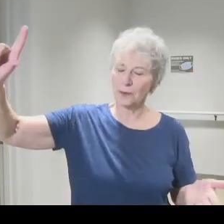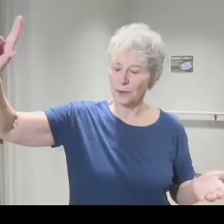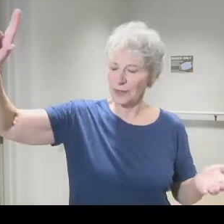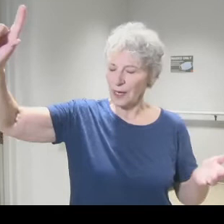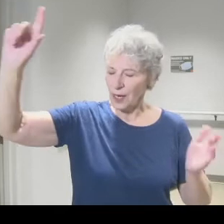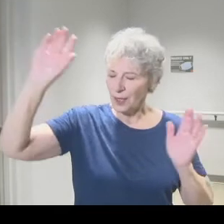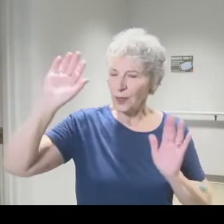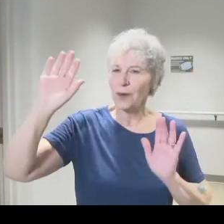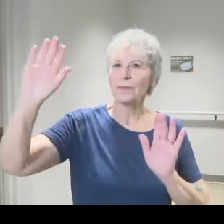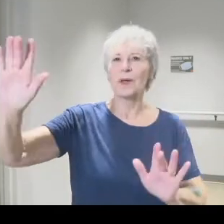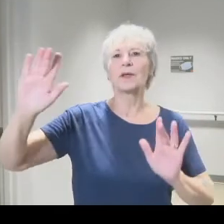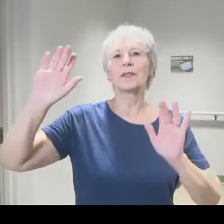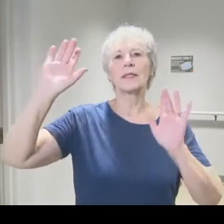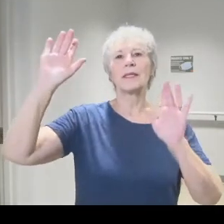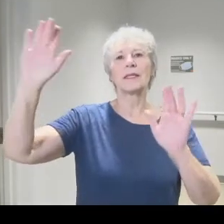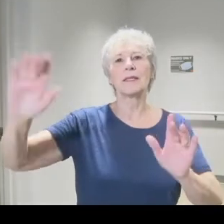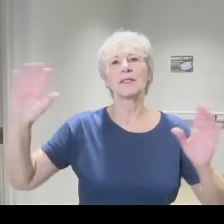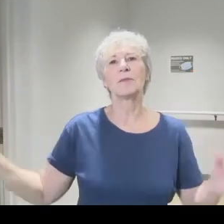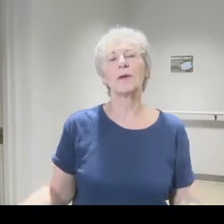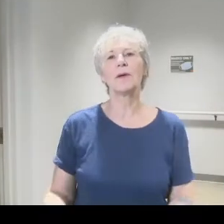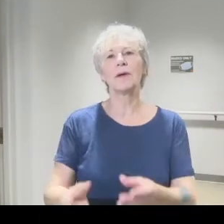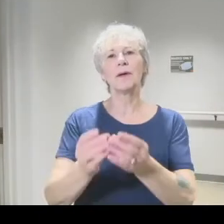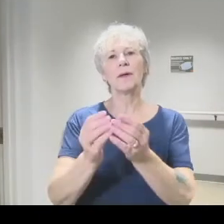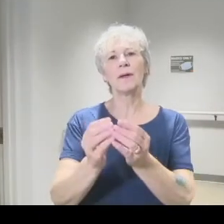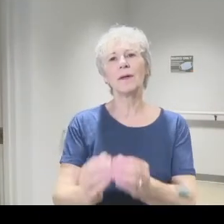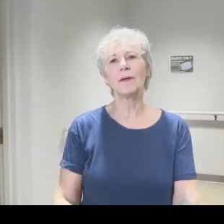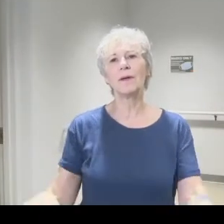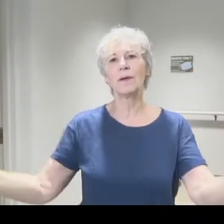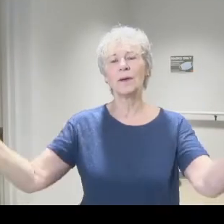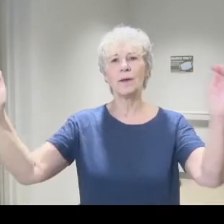Lord, his mercy is more.